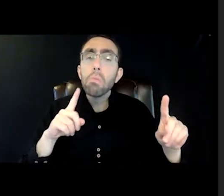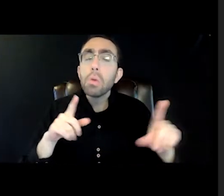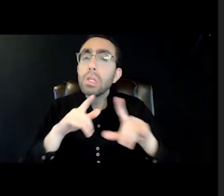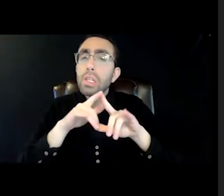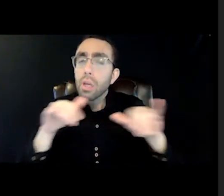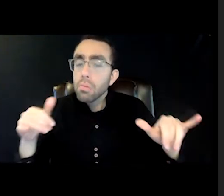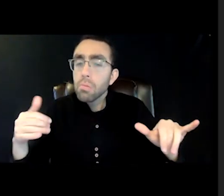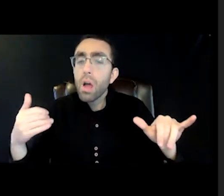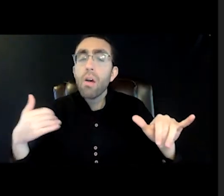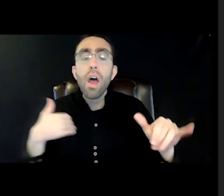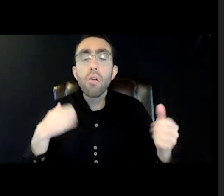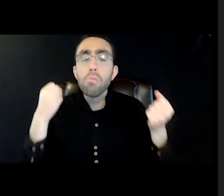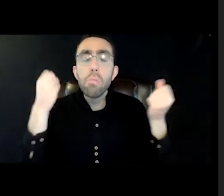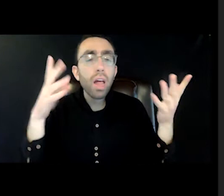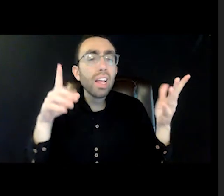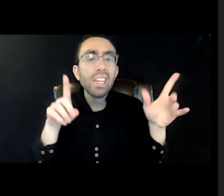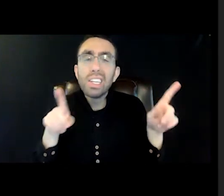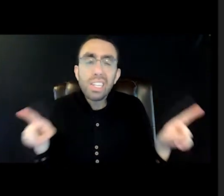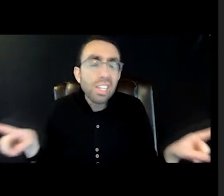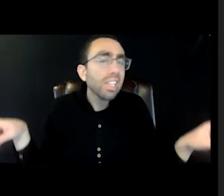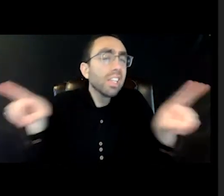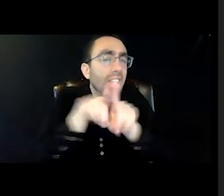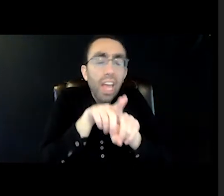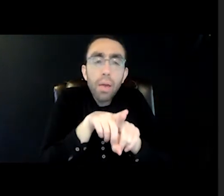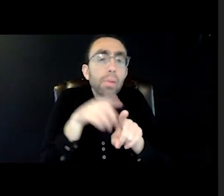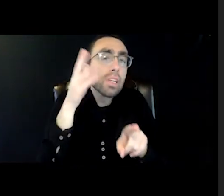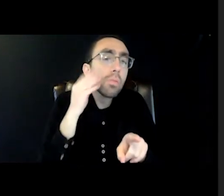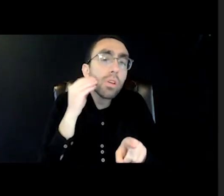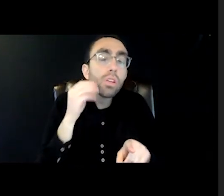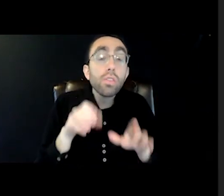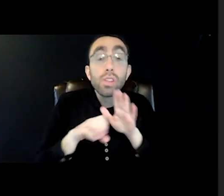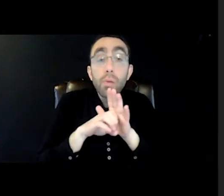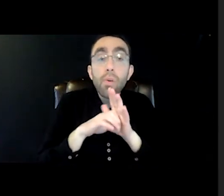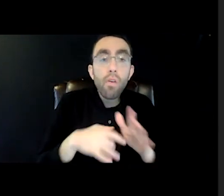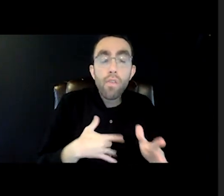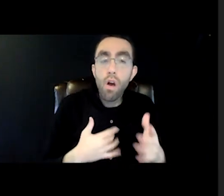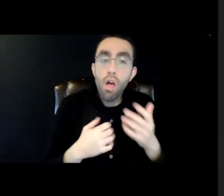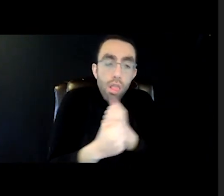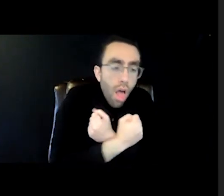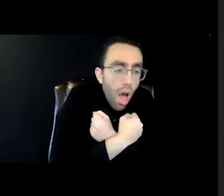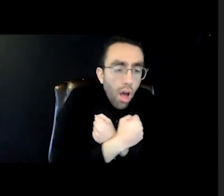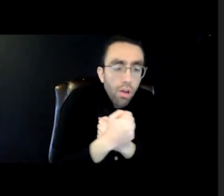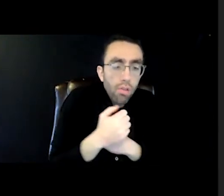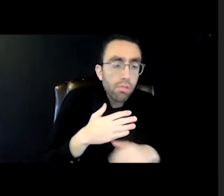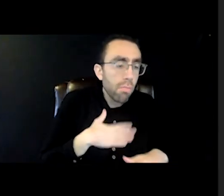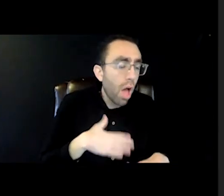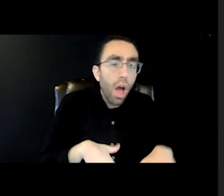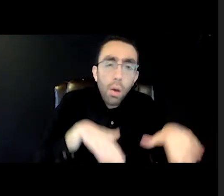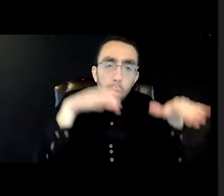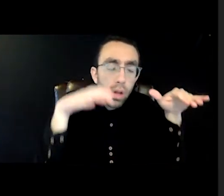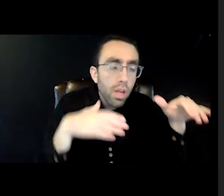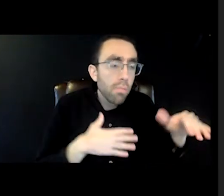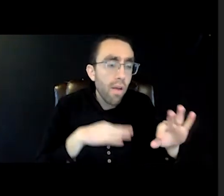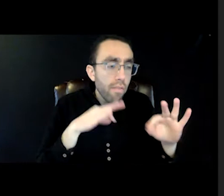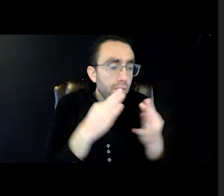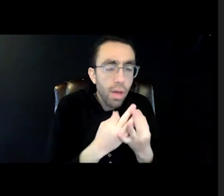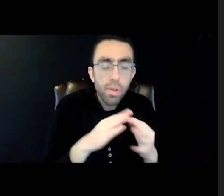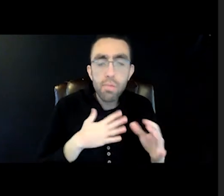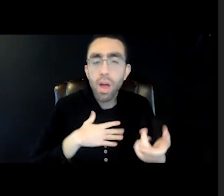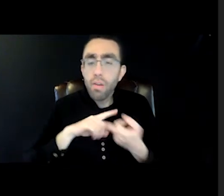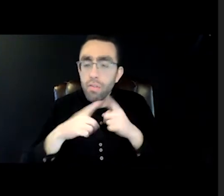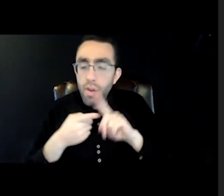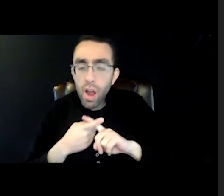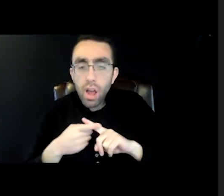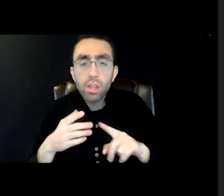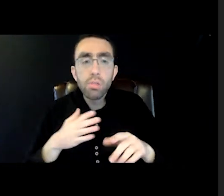story, feelings of love for our community, for the places we grew up, for our loved ones, and, you know,